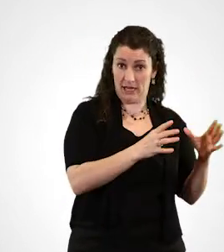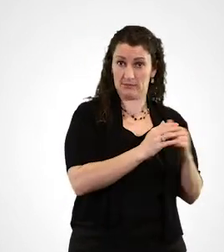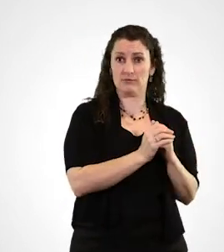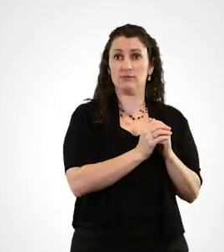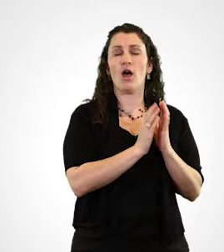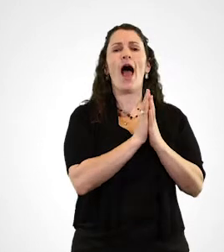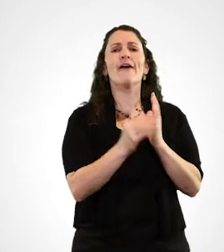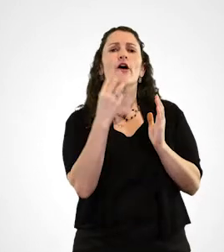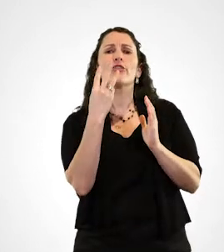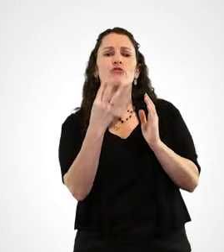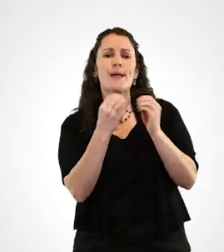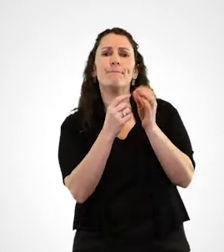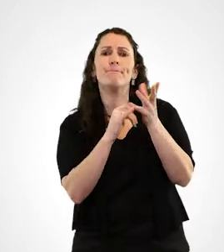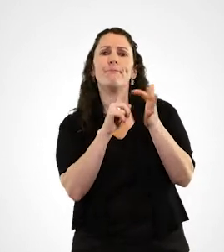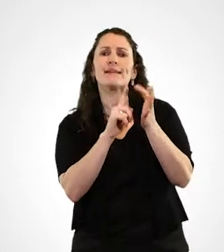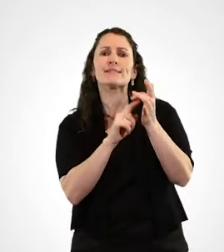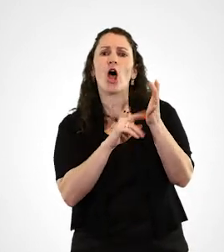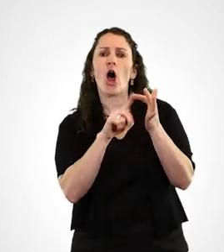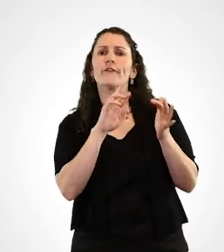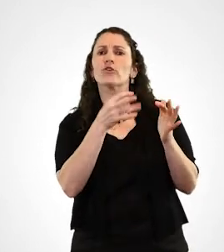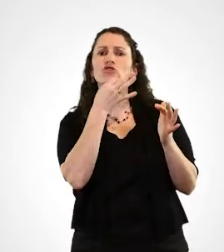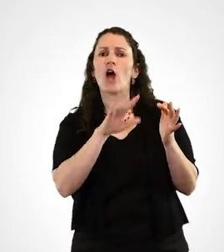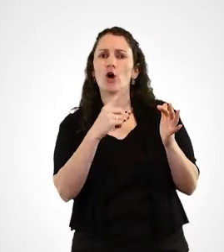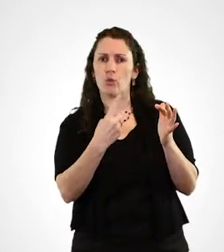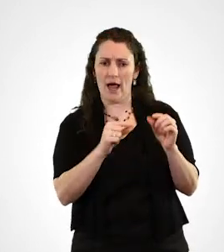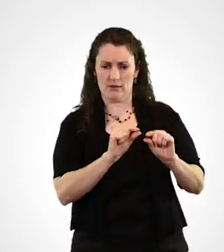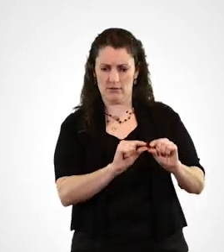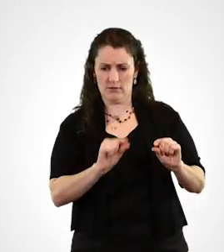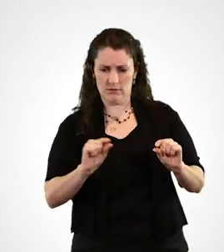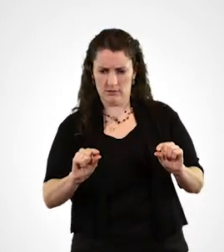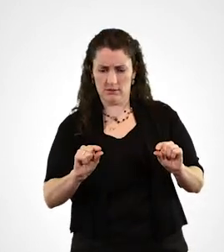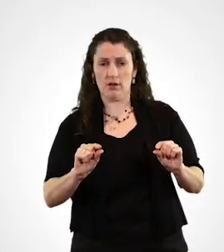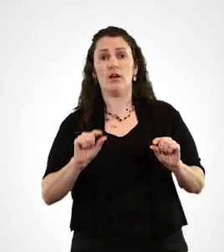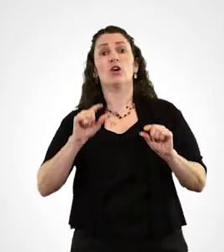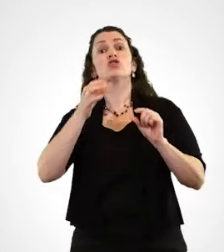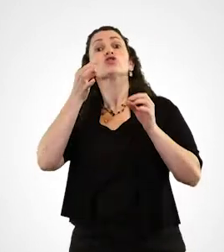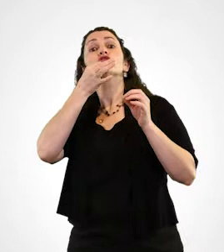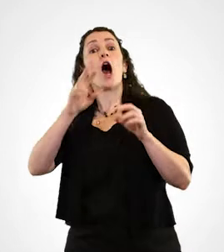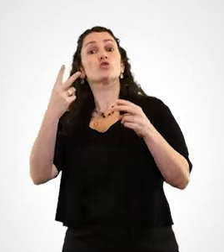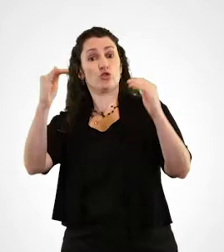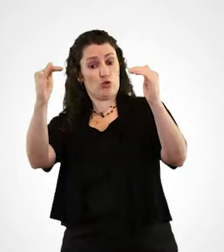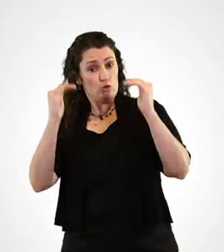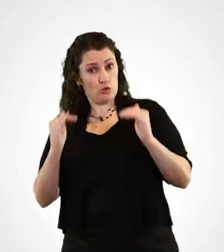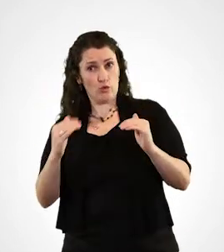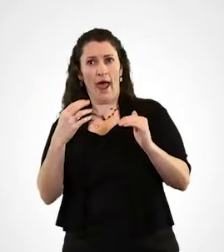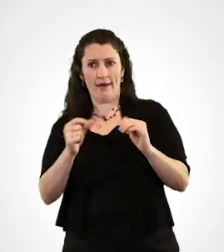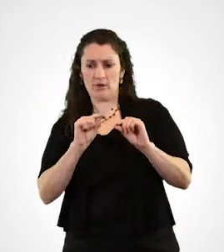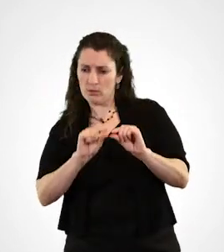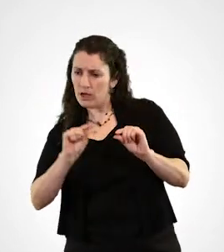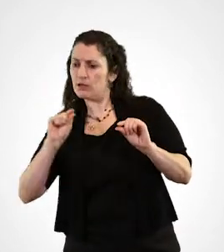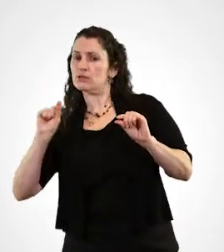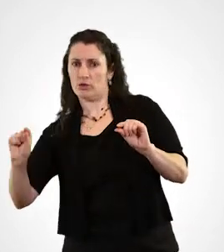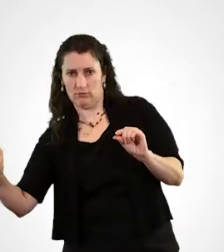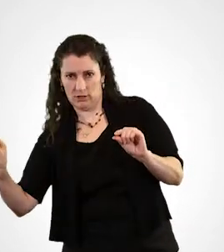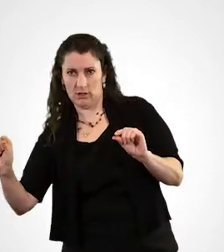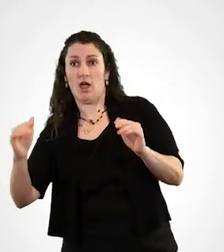baseline points for child 1, and then you have a slightly longer baseline for child 2, and a slightly longer